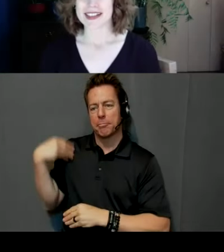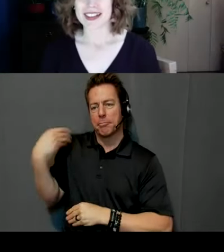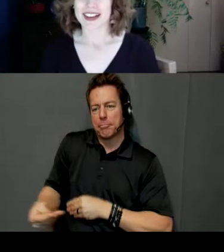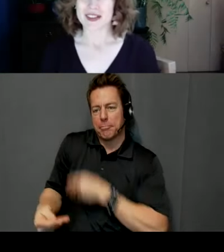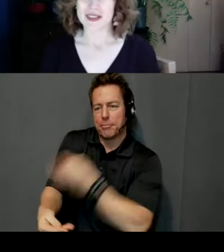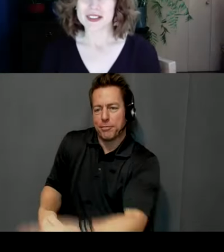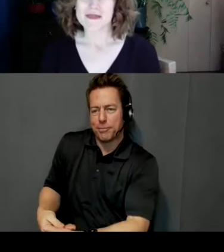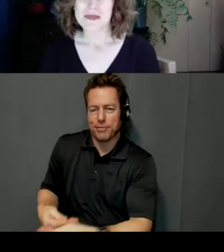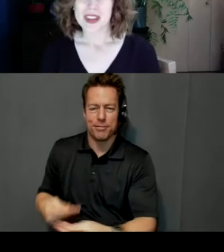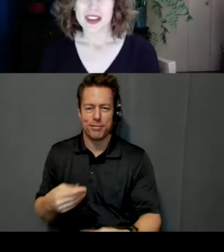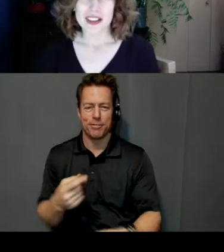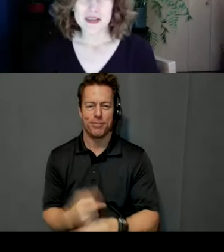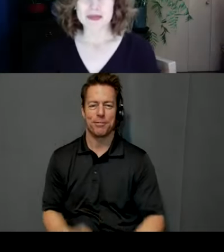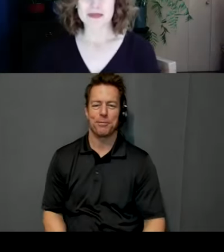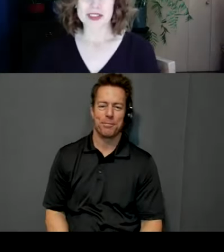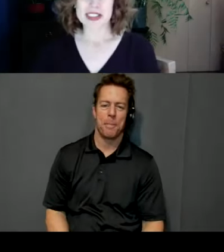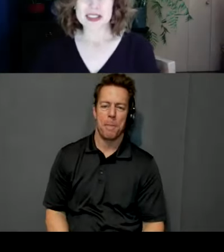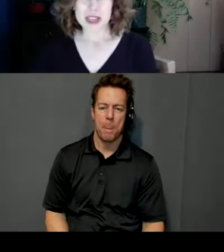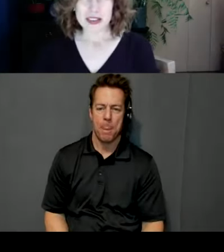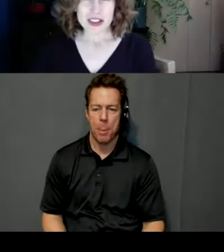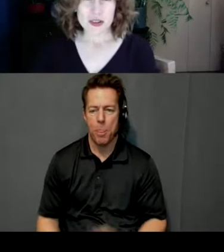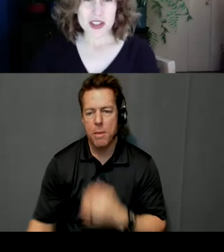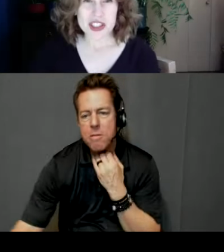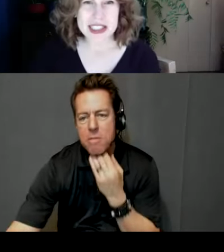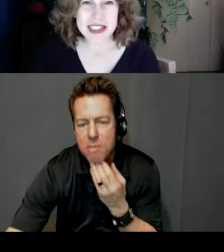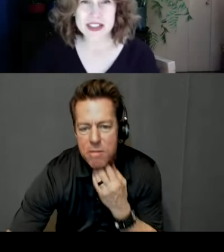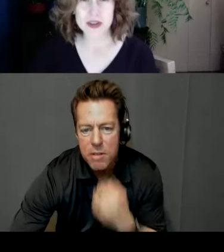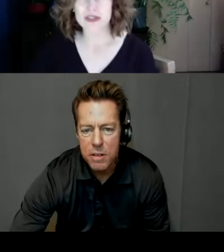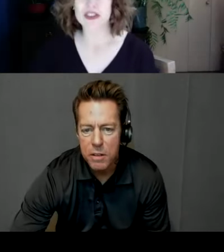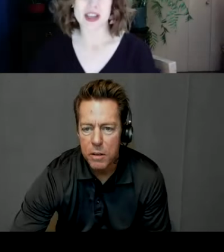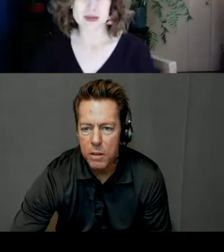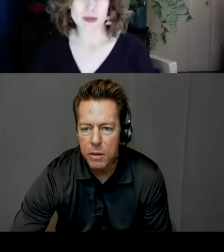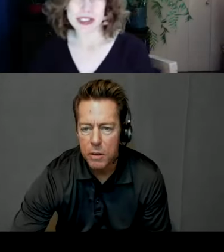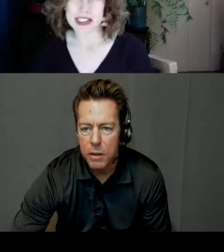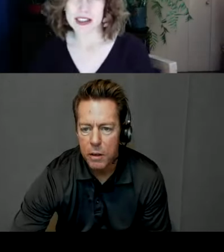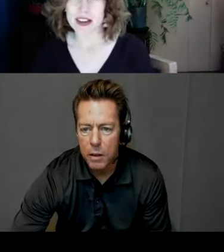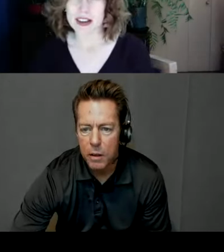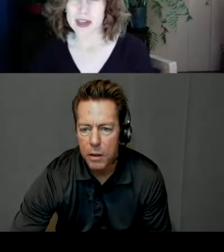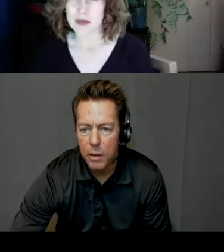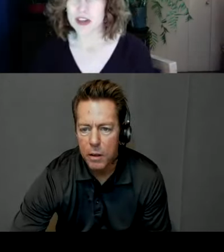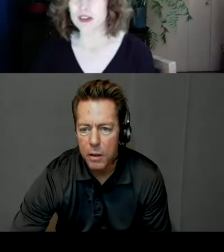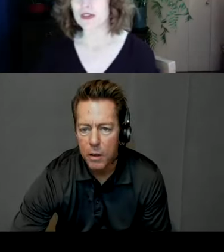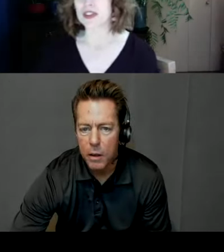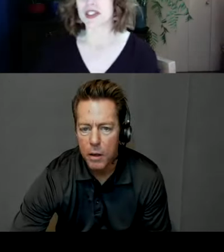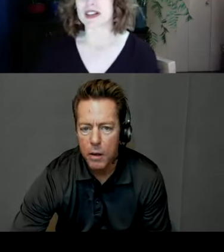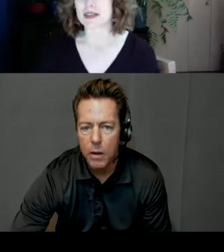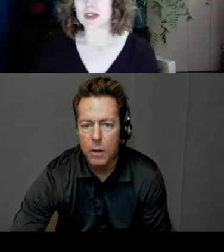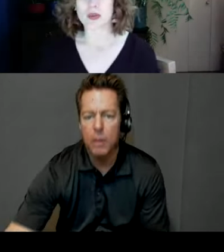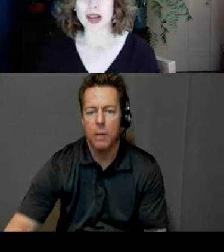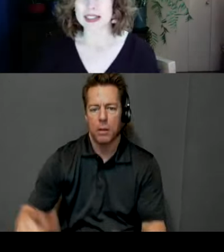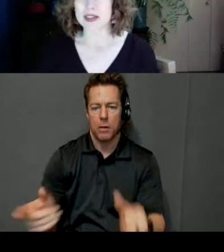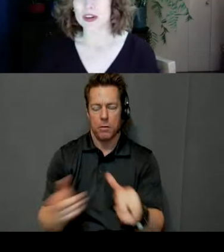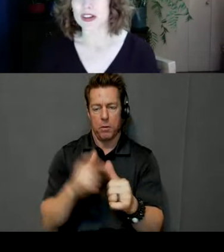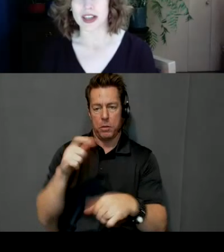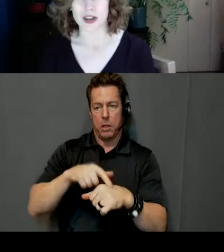Yeah, the legacy alive. for Um, sure. we have another question. Is this your first time to Boise? And what are your first thoughts about